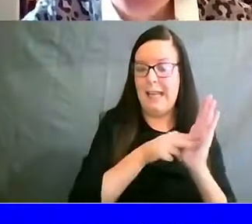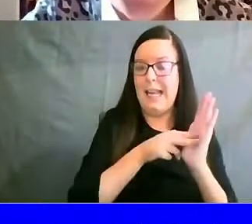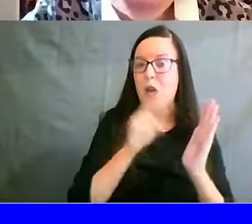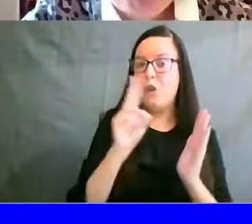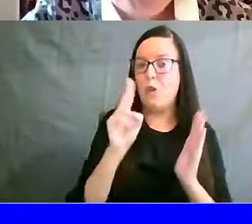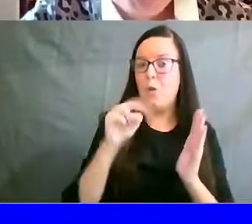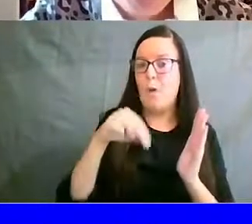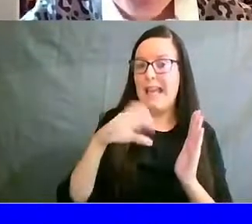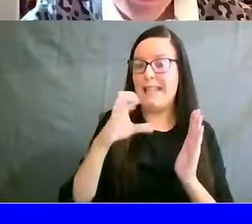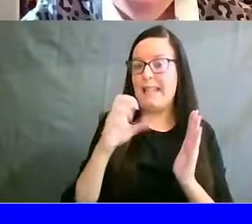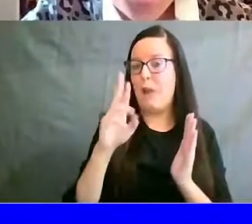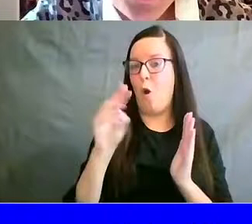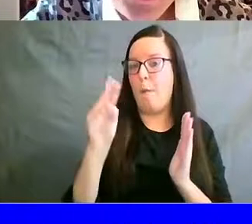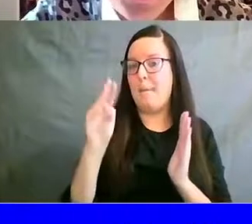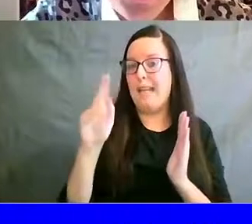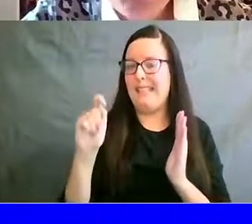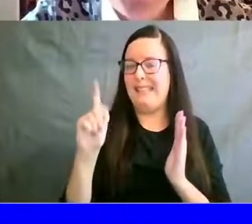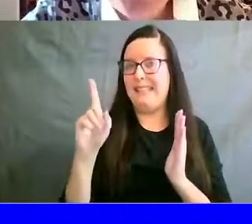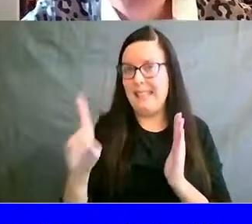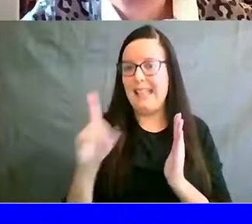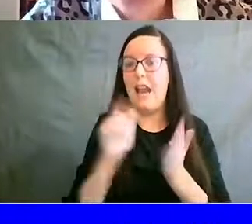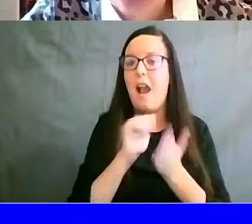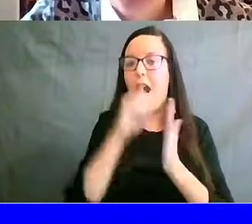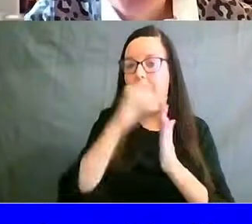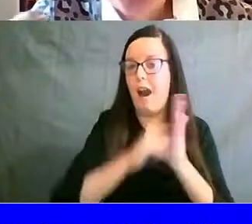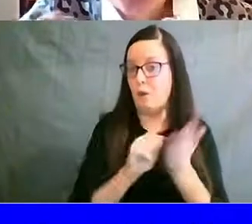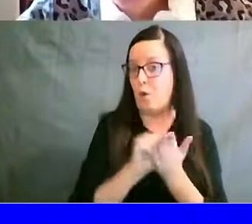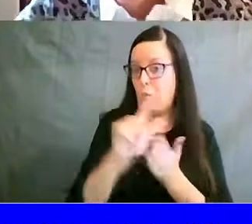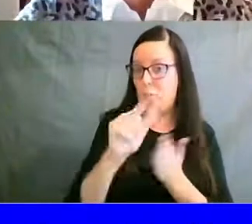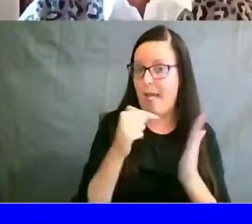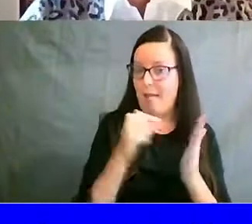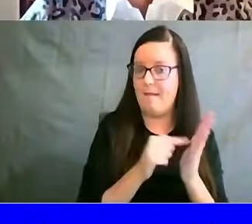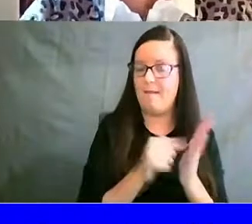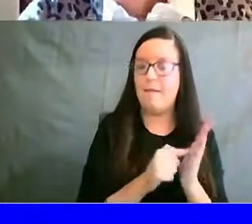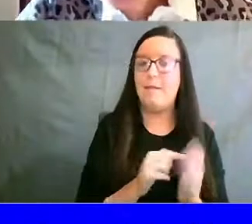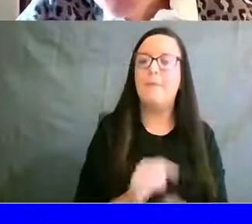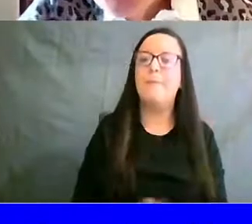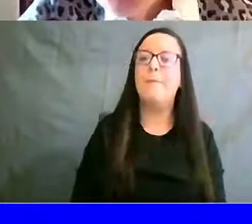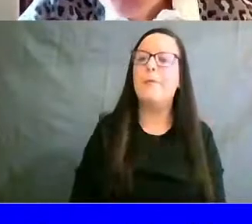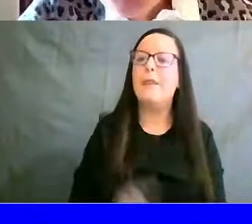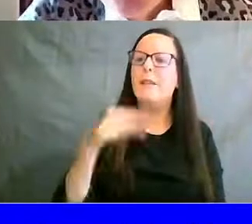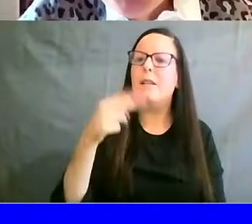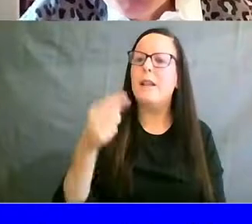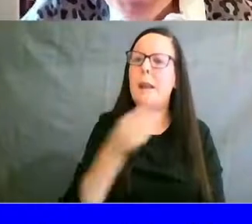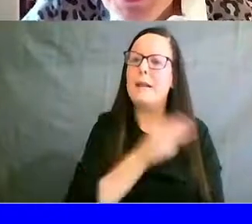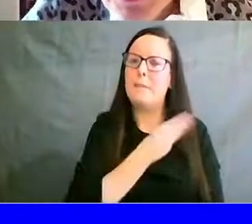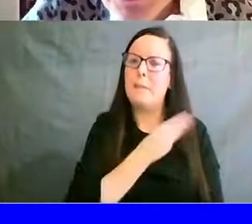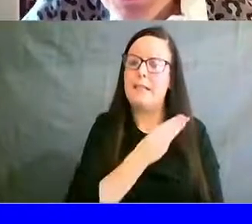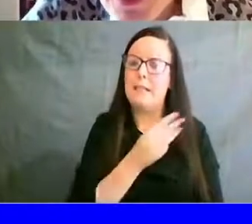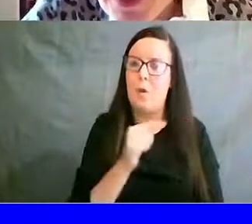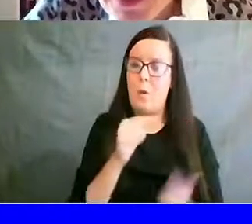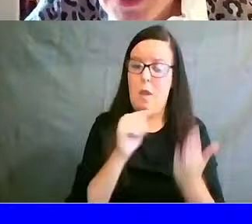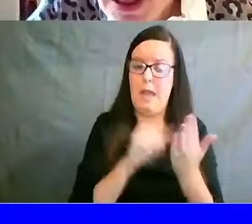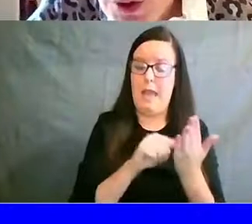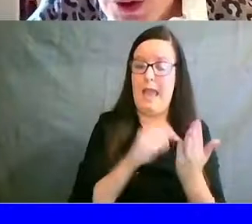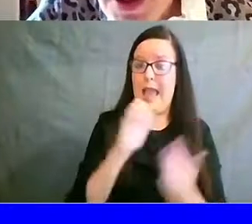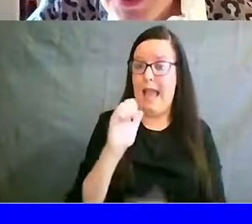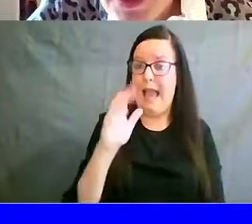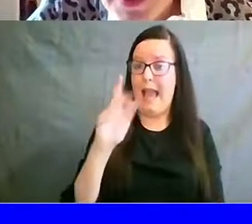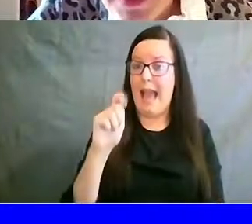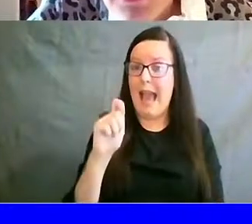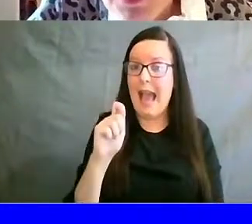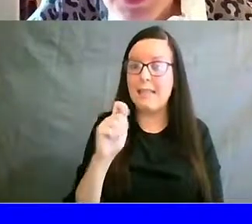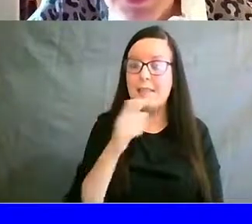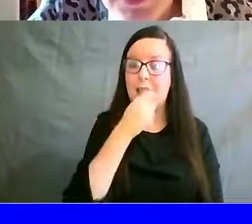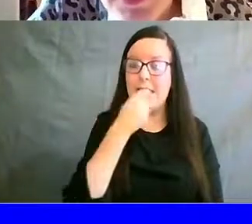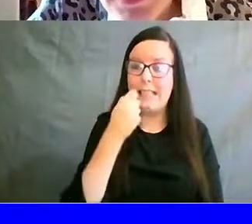those of you who are interested. I'll take the next slide, please. Okay, the Act does set out specific certain exclusions